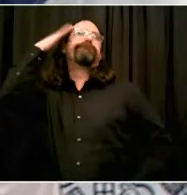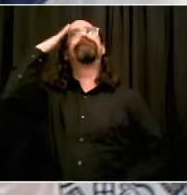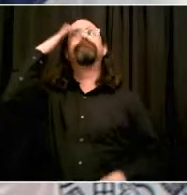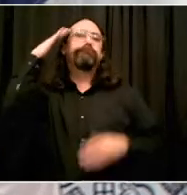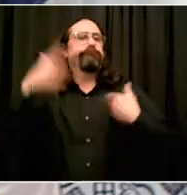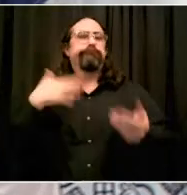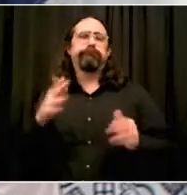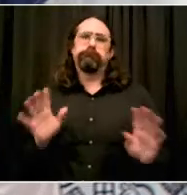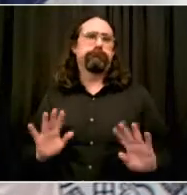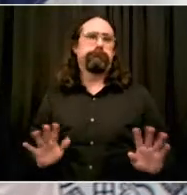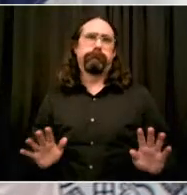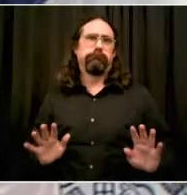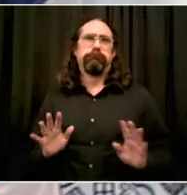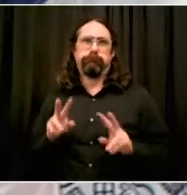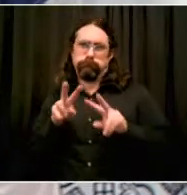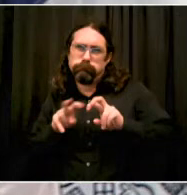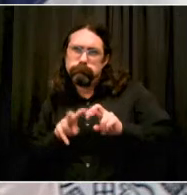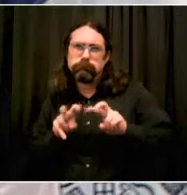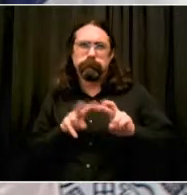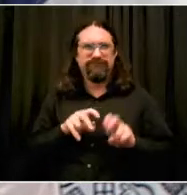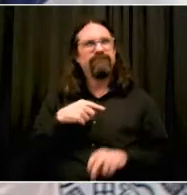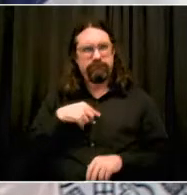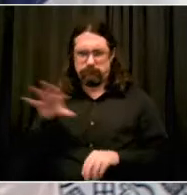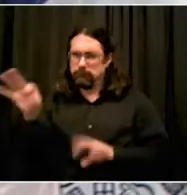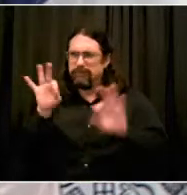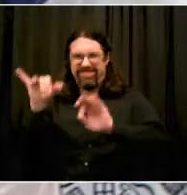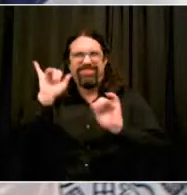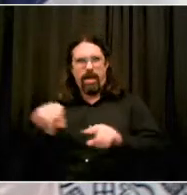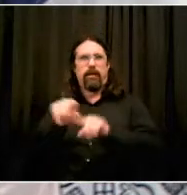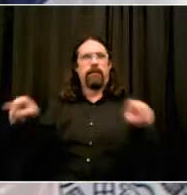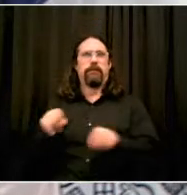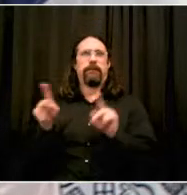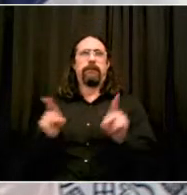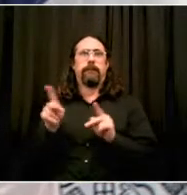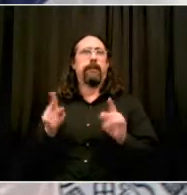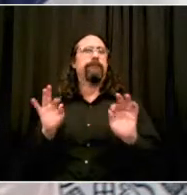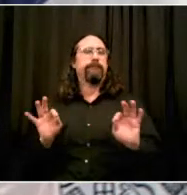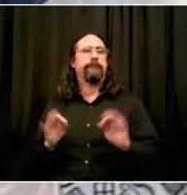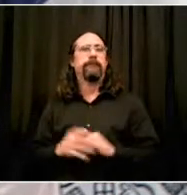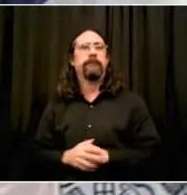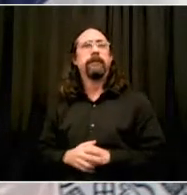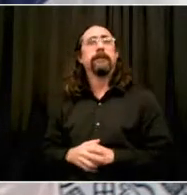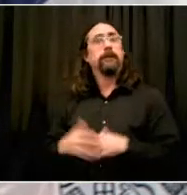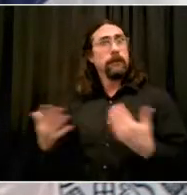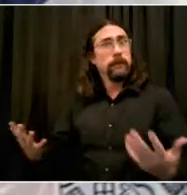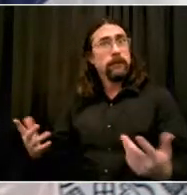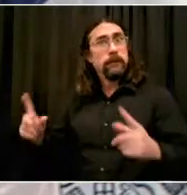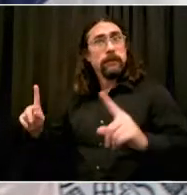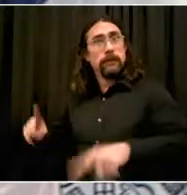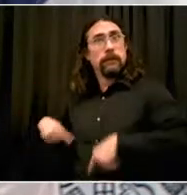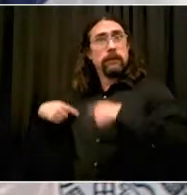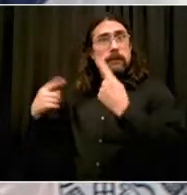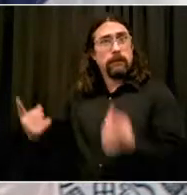and sometimes it feels worse, but it's still a clear standard. And so that 3% was a really conservative standard.